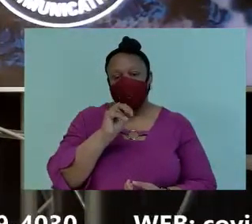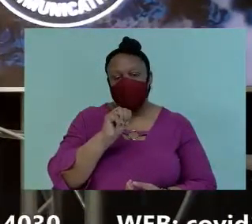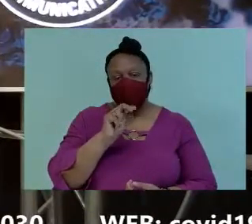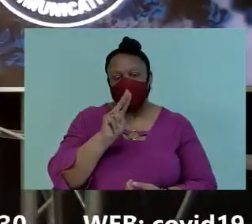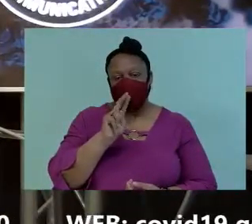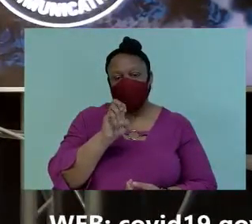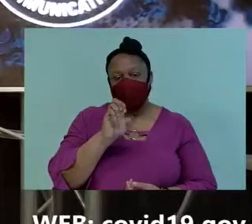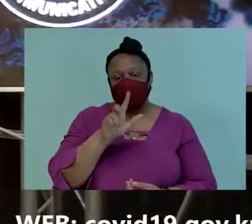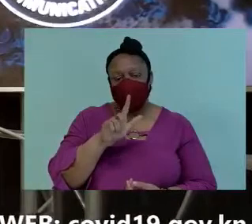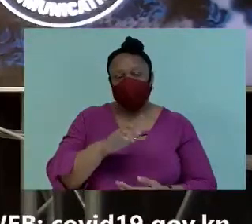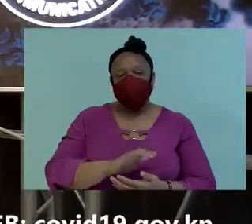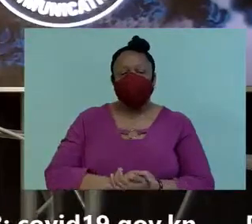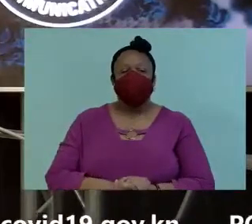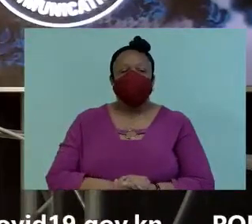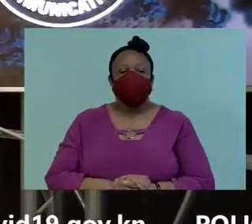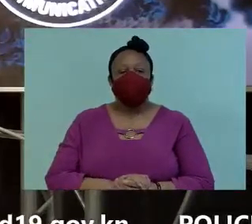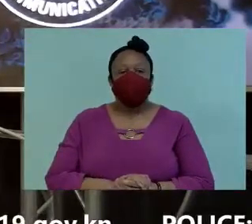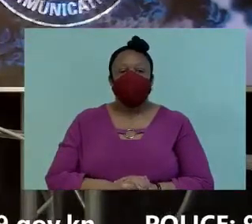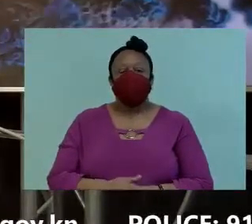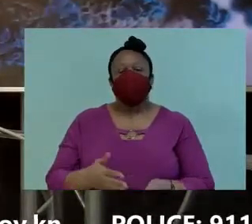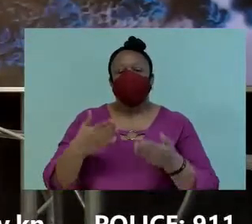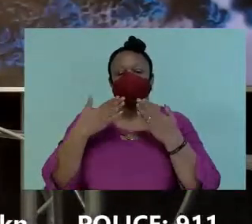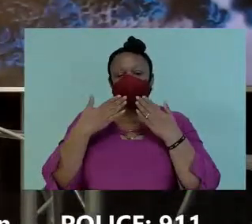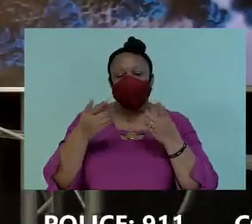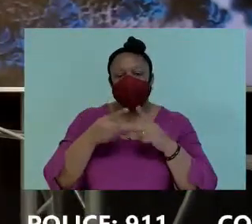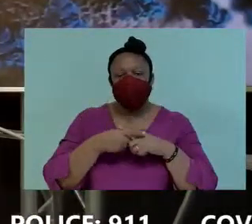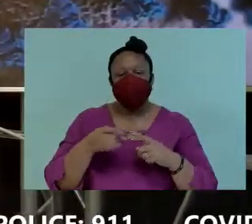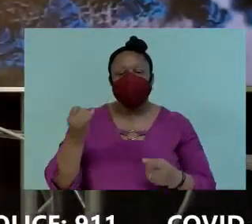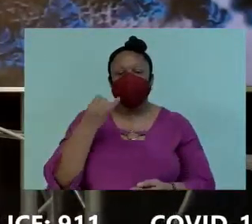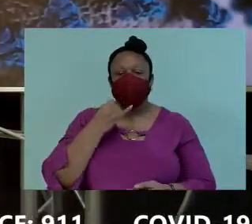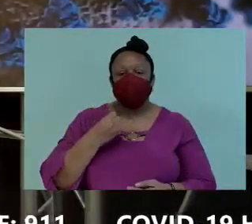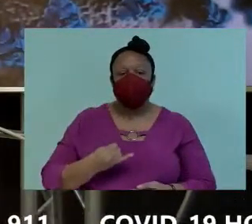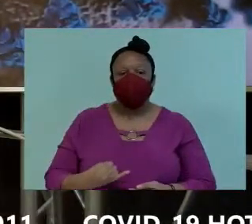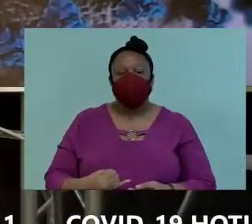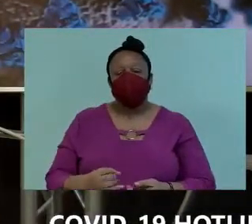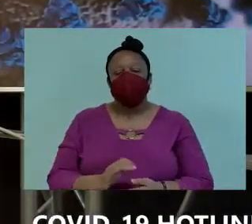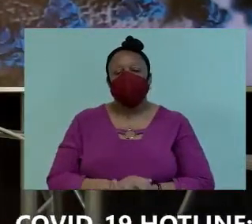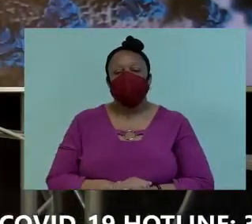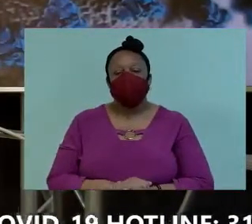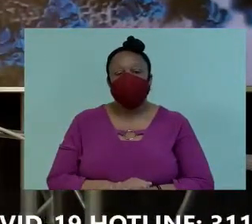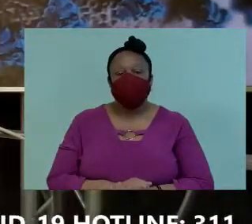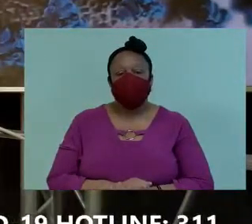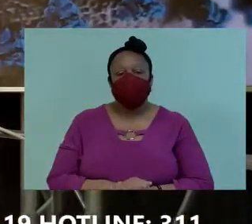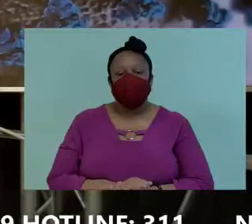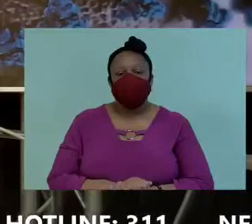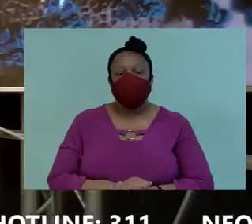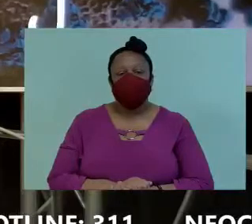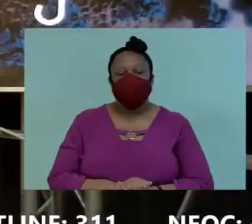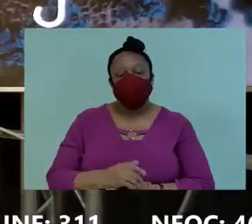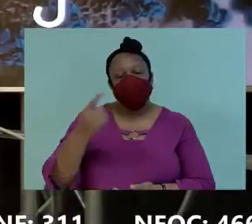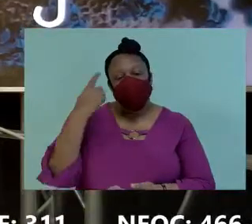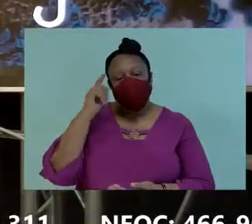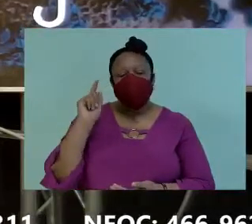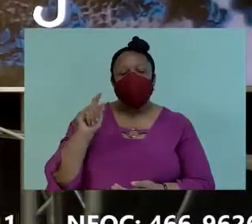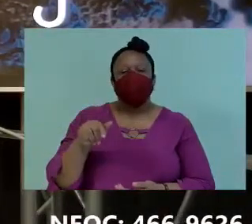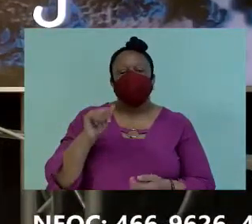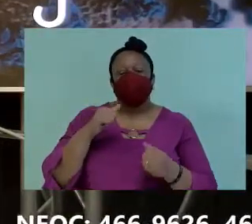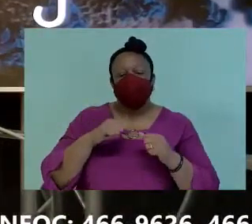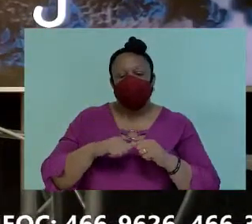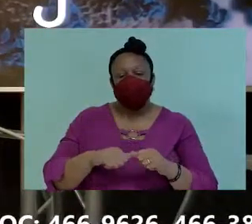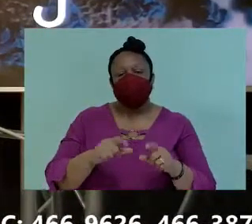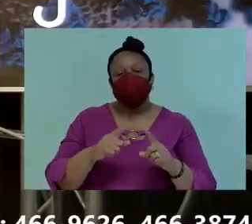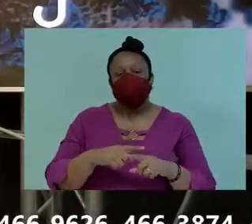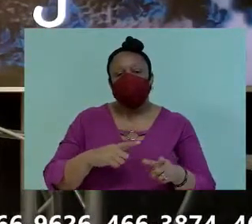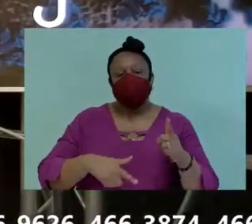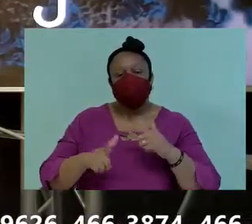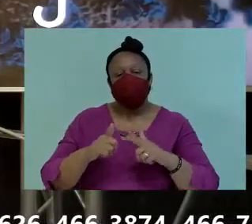Force. We also thank Mrs. Michelle Christmas Jacobs for her dedication